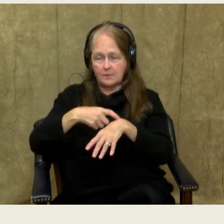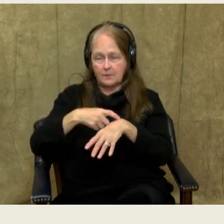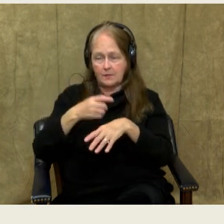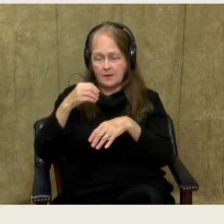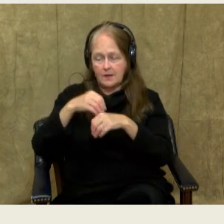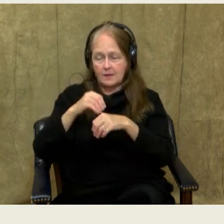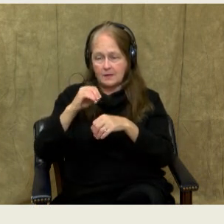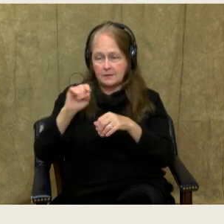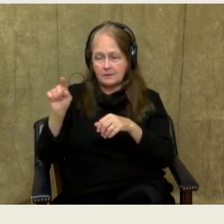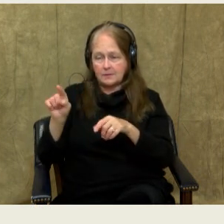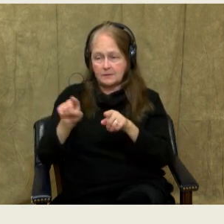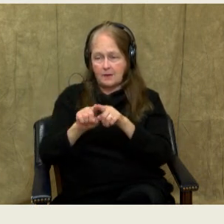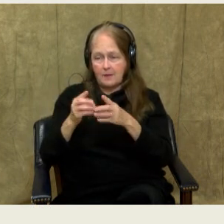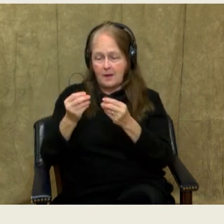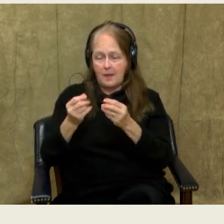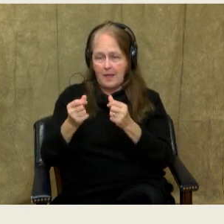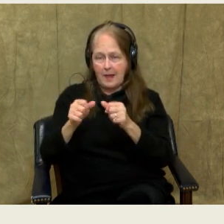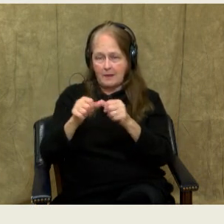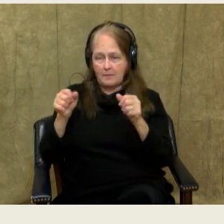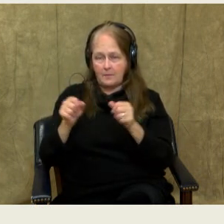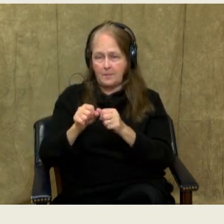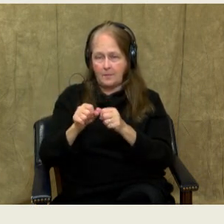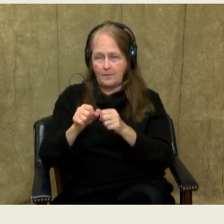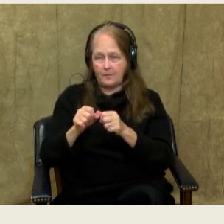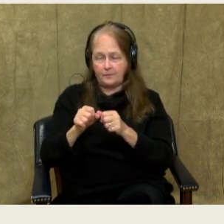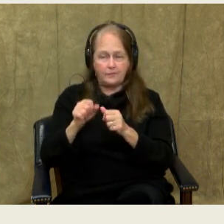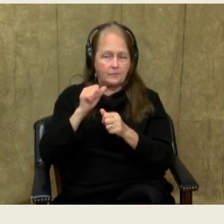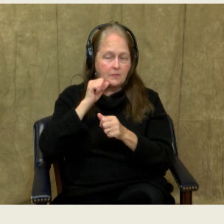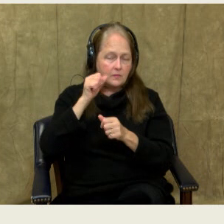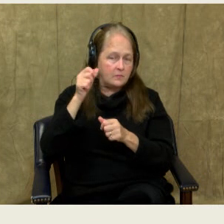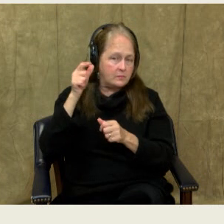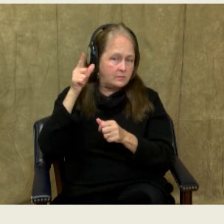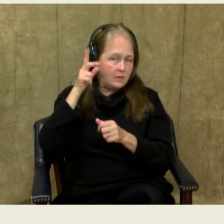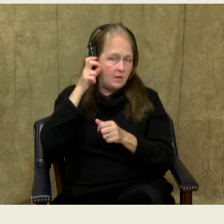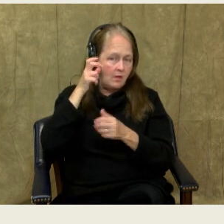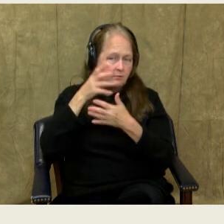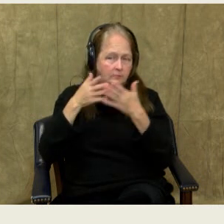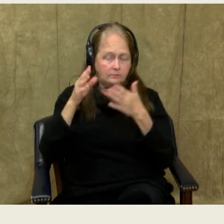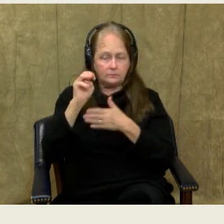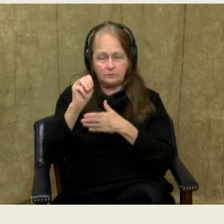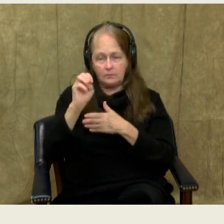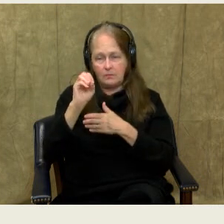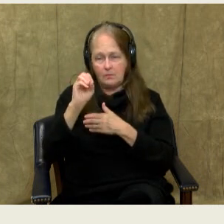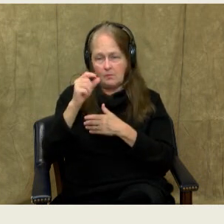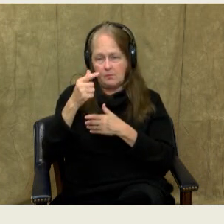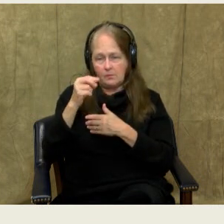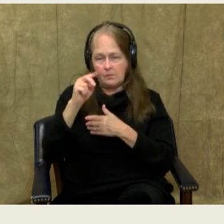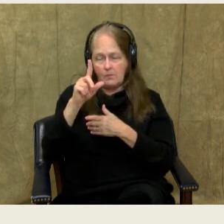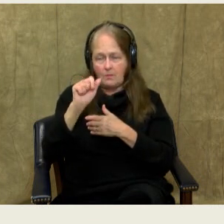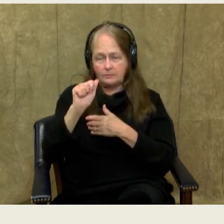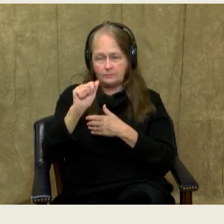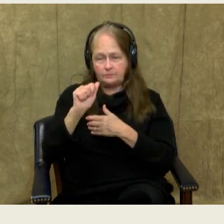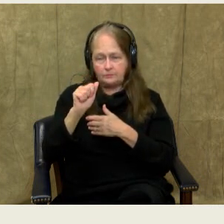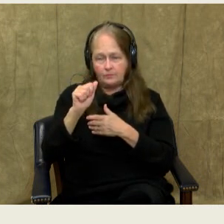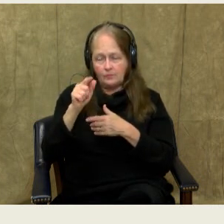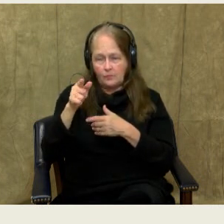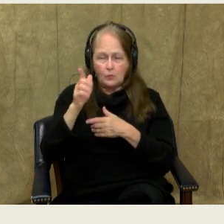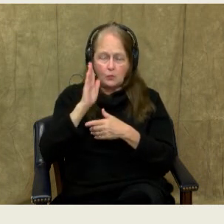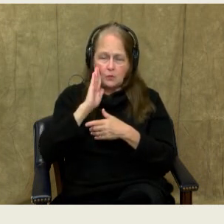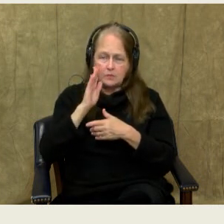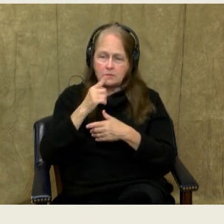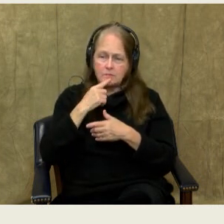area. Let's look at a different country, Mongolia. You don't hear much about Mongolia, so let's give it some attention. What can you conclude about